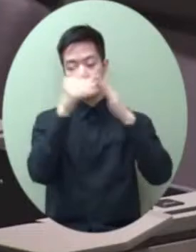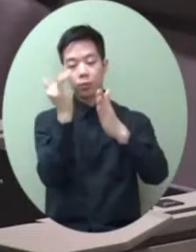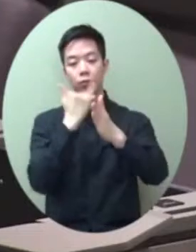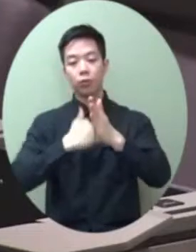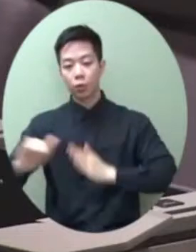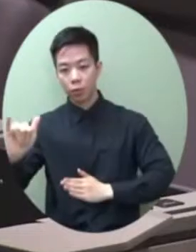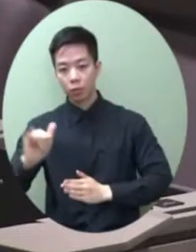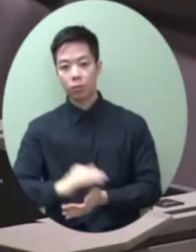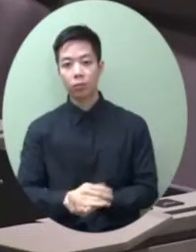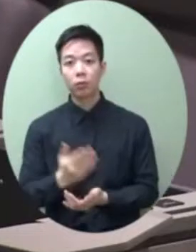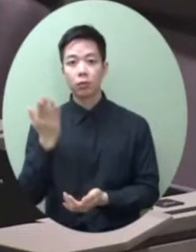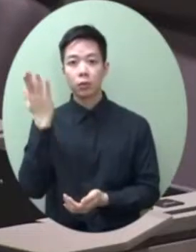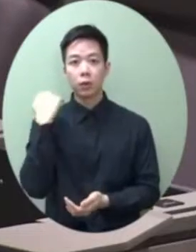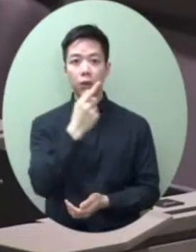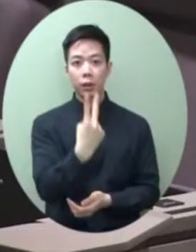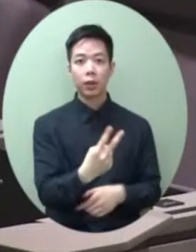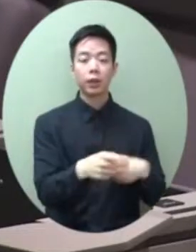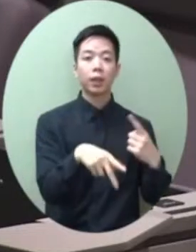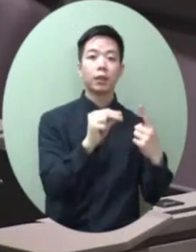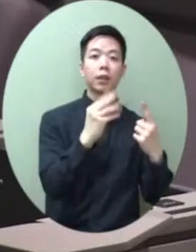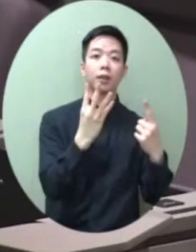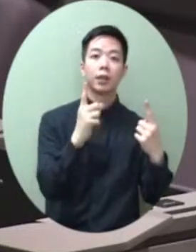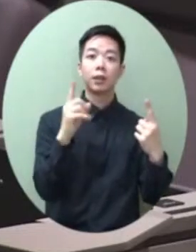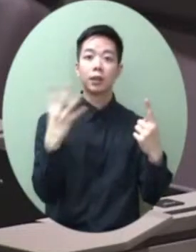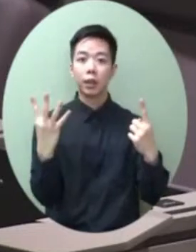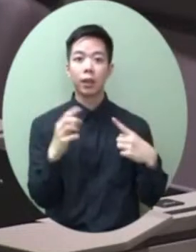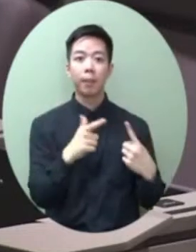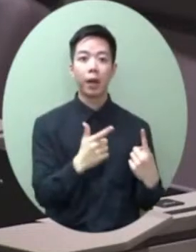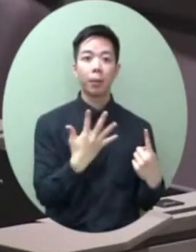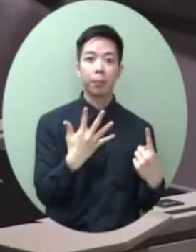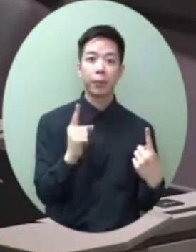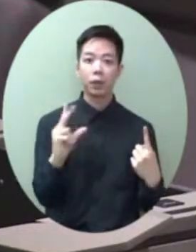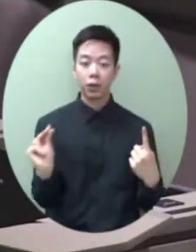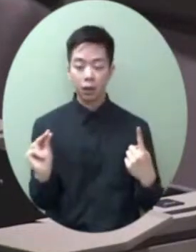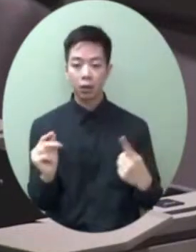19575 was discharged the day afterwards.